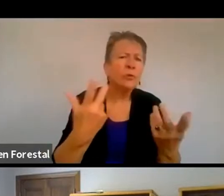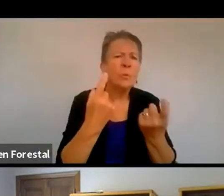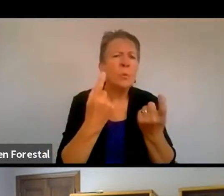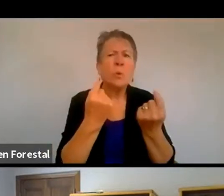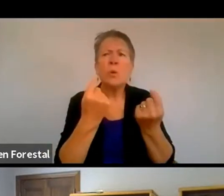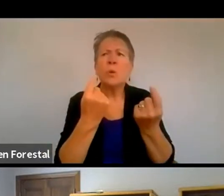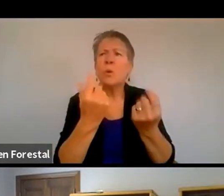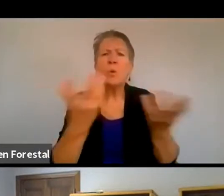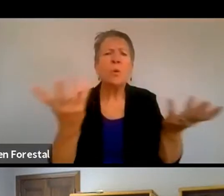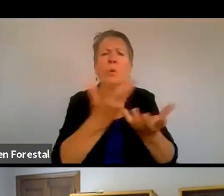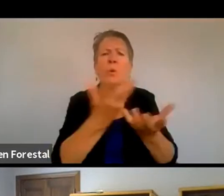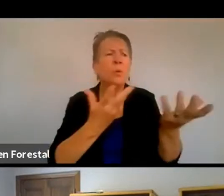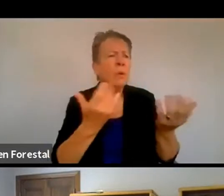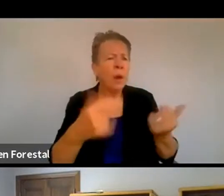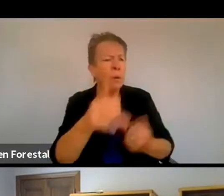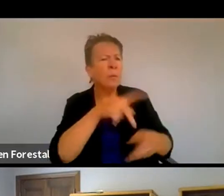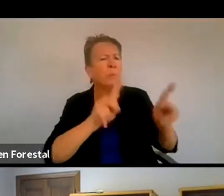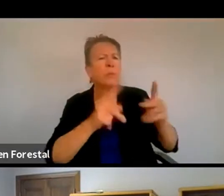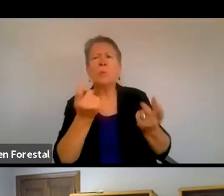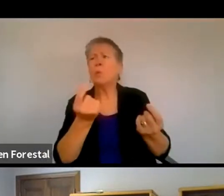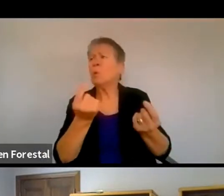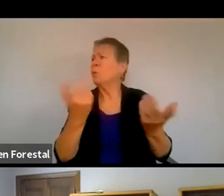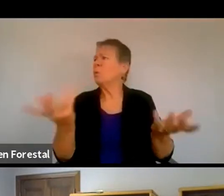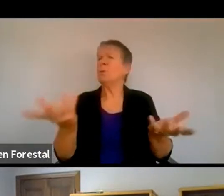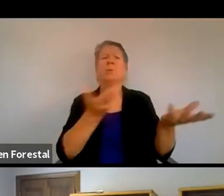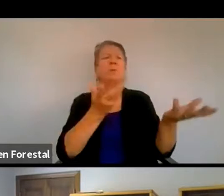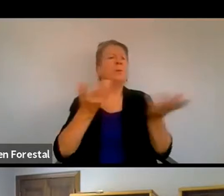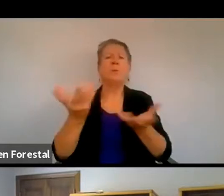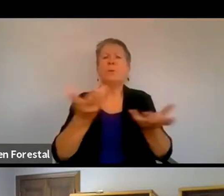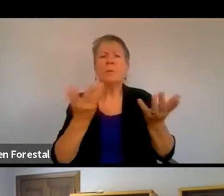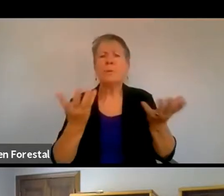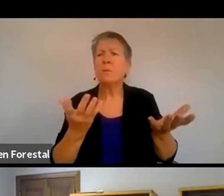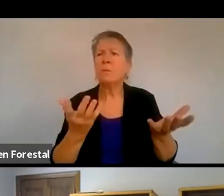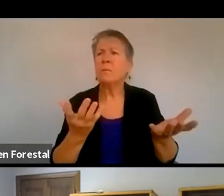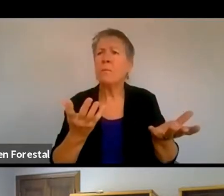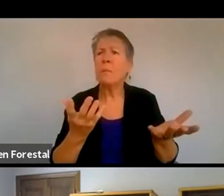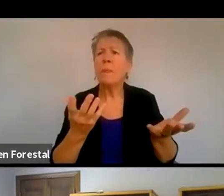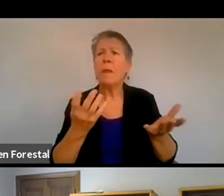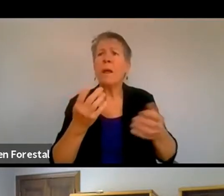Colleen, and one thing, Mahan, I hope you're listening. Can you follow up